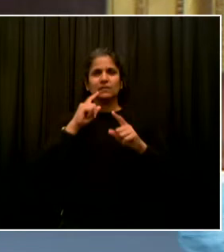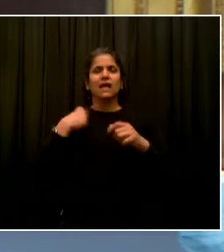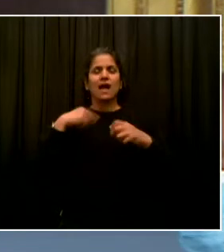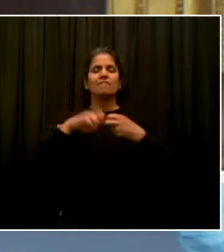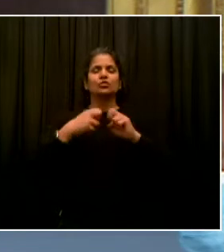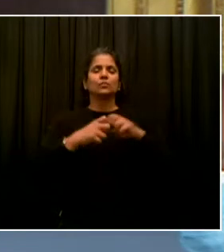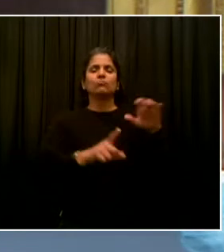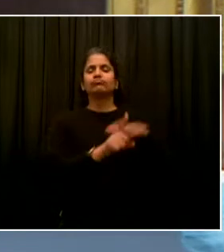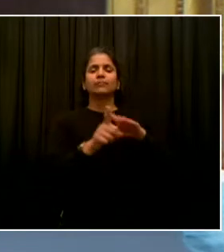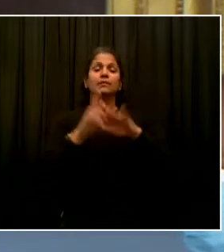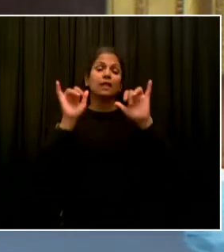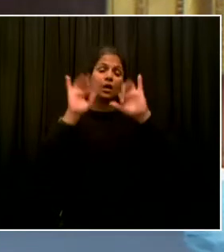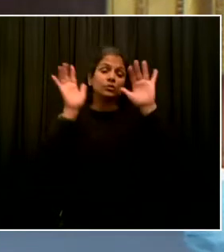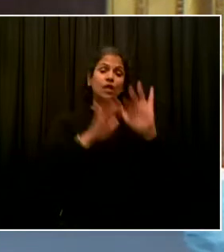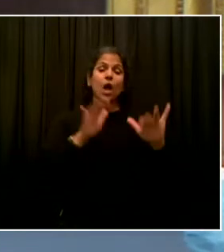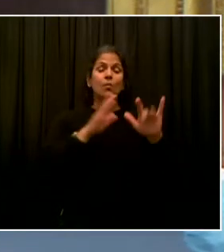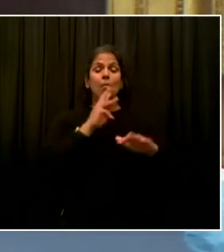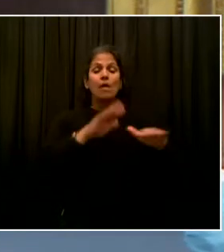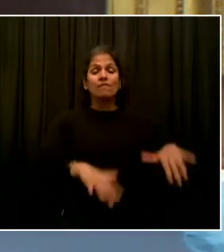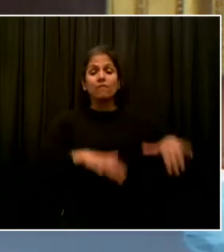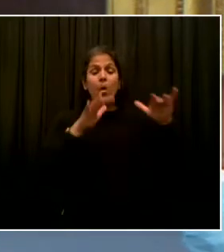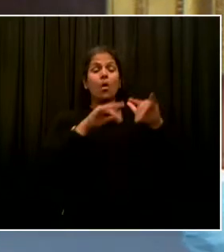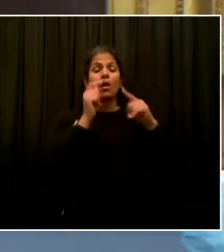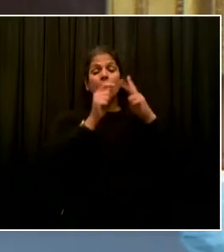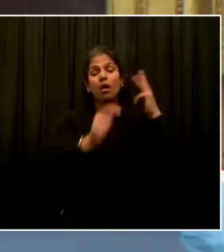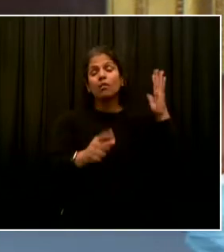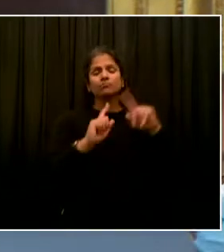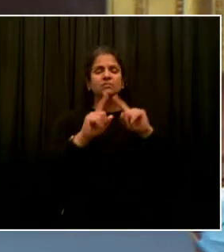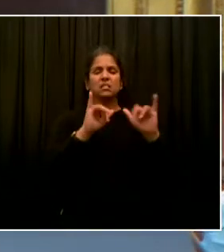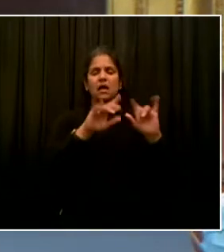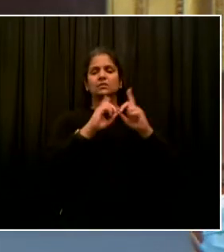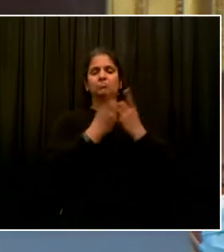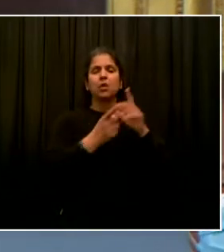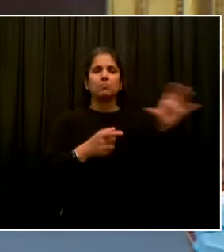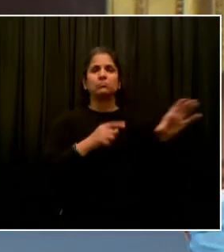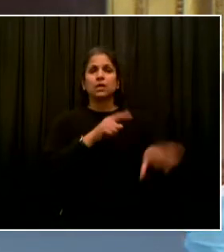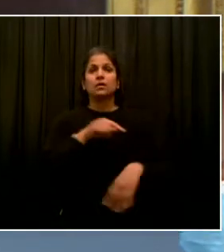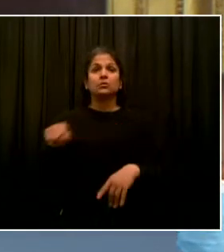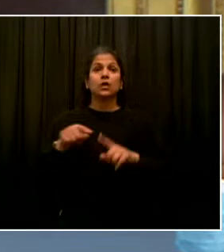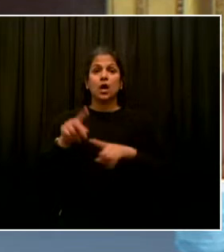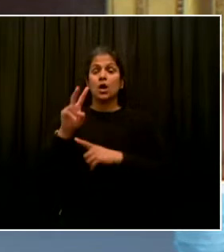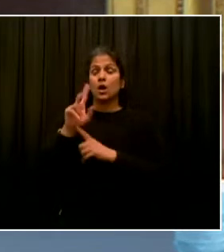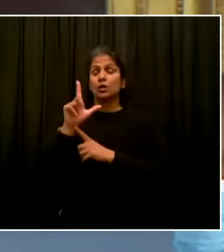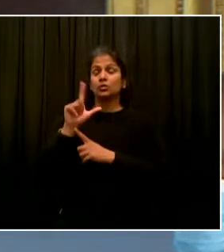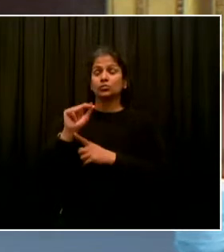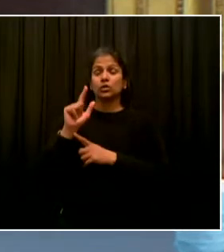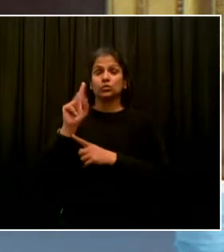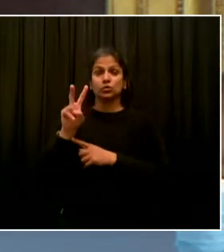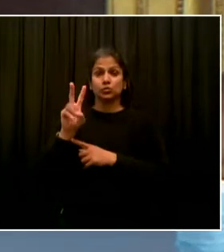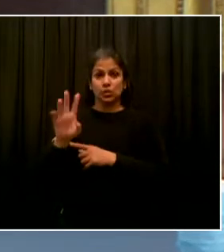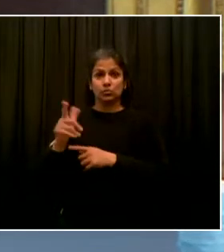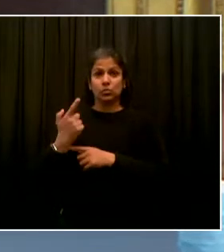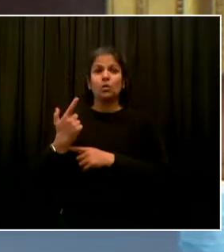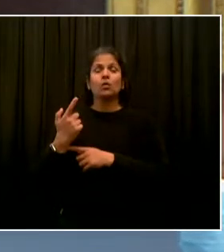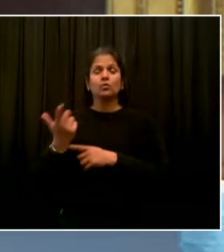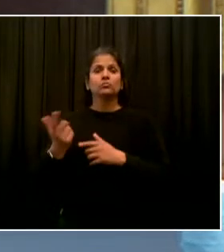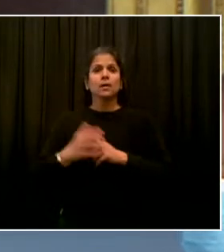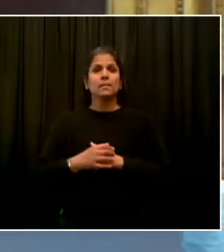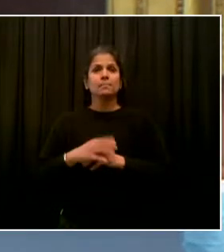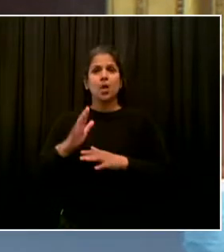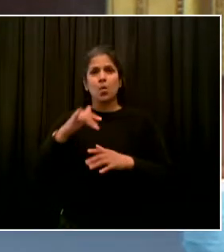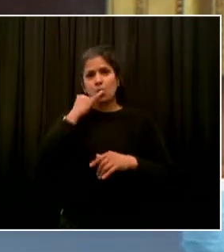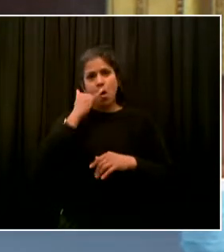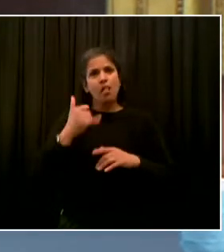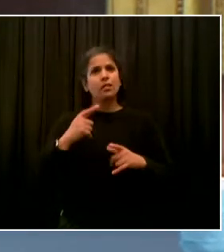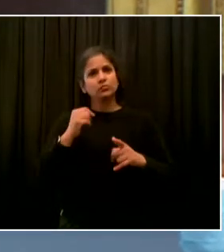based on people calling it through the 212 COVID-19 hotline, but as we would with any emergency department. If more people are calling, we get more emergency doctors to join